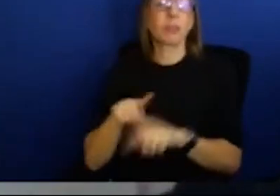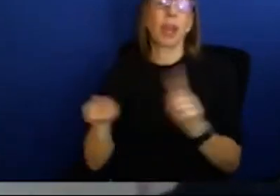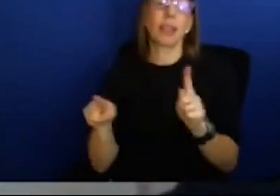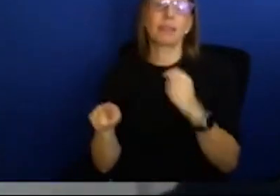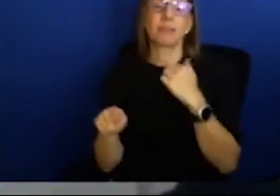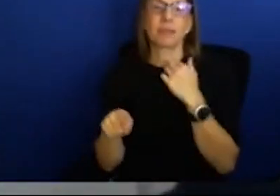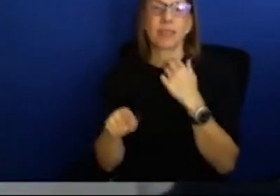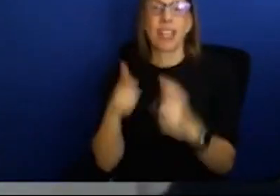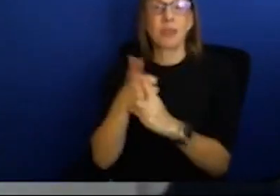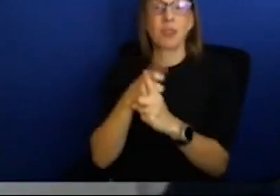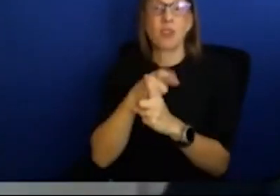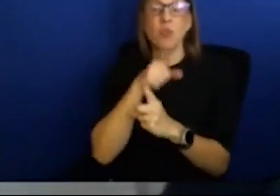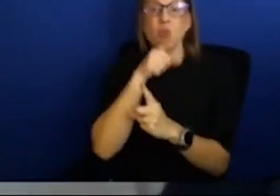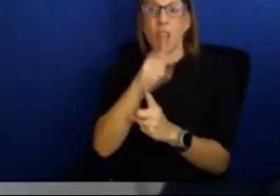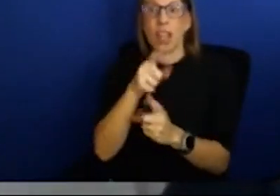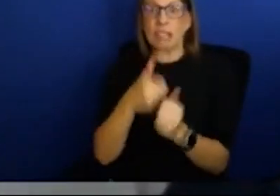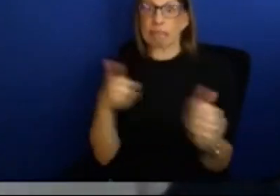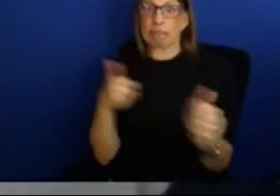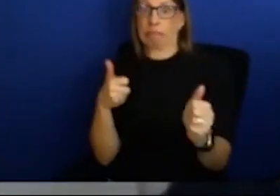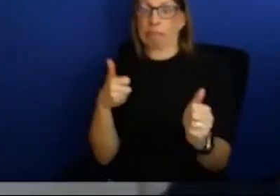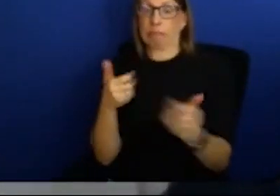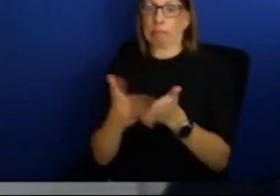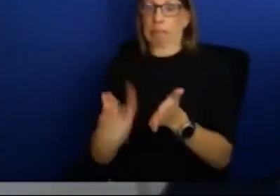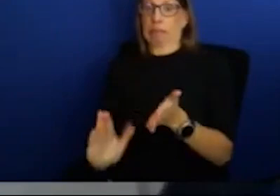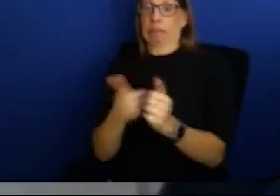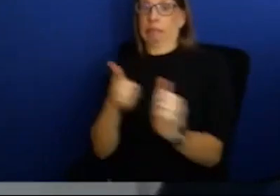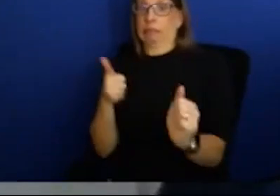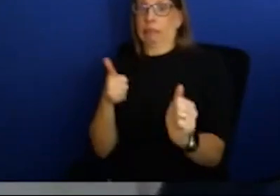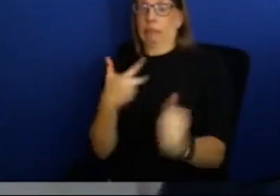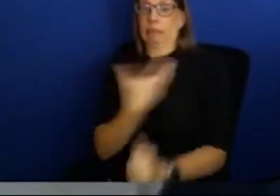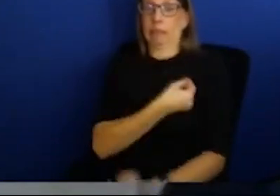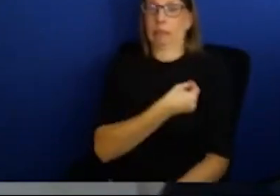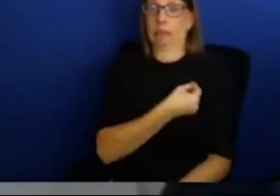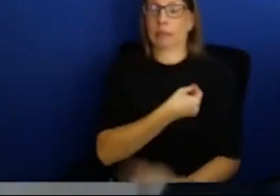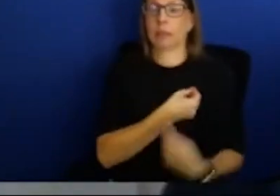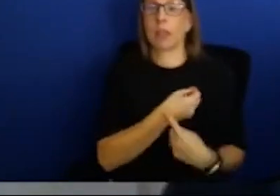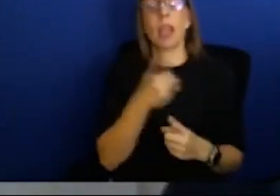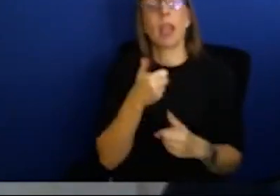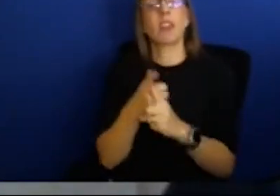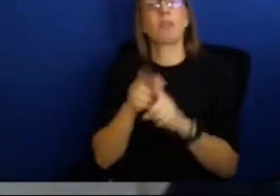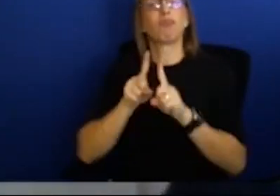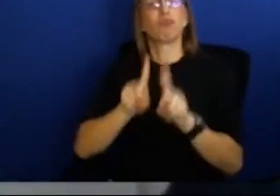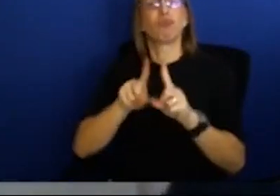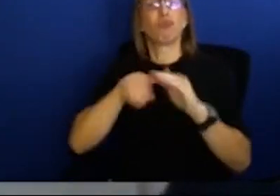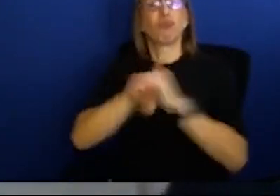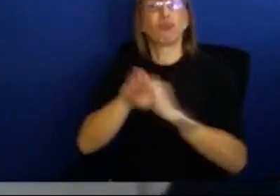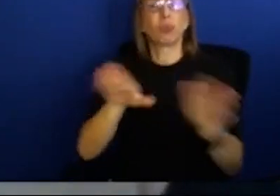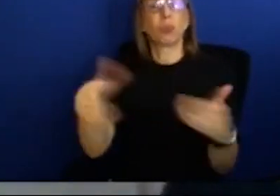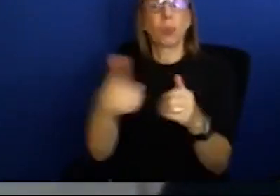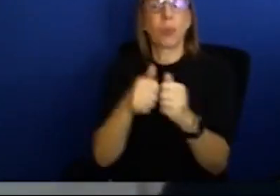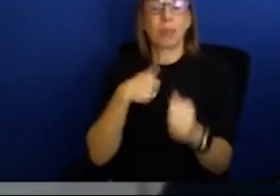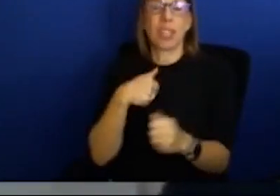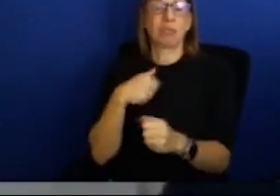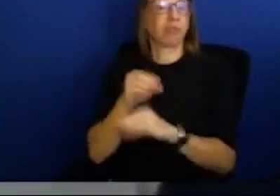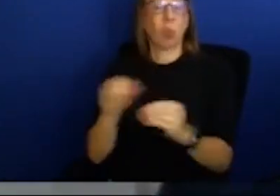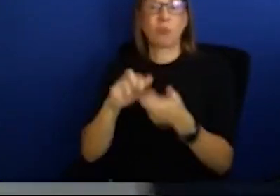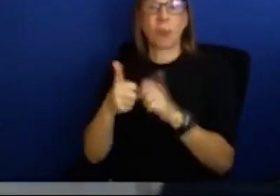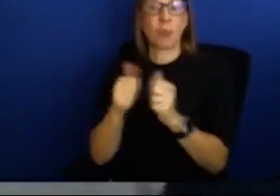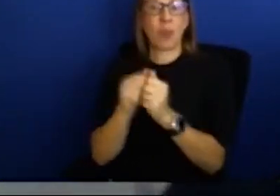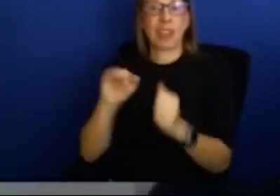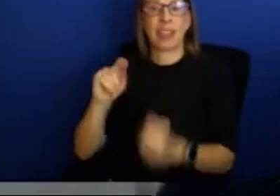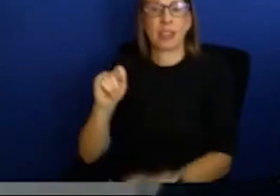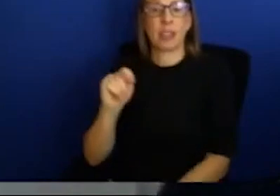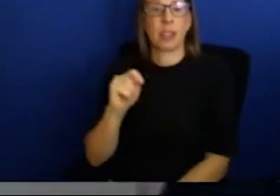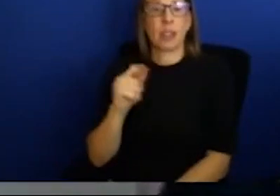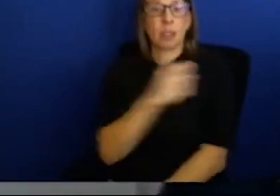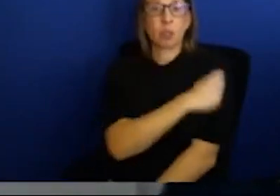he's very shot averse typically, but he marched right in there with me and didn't have really any issues with it. In fact, when they